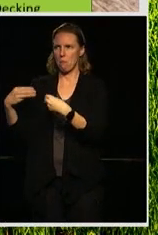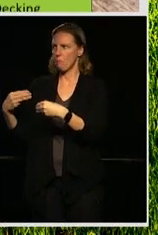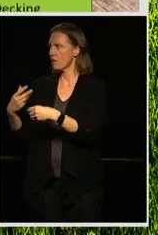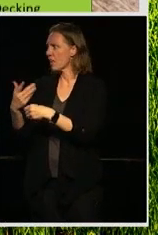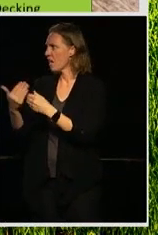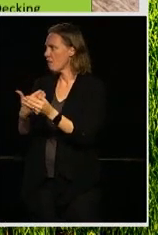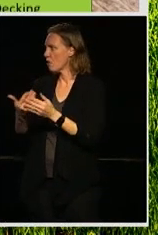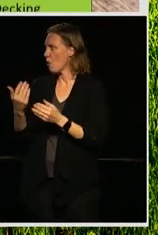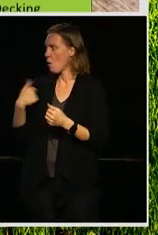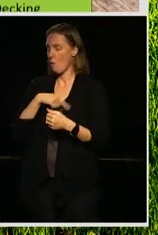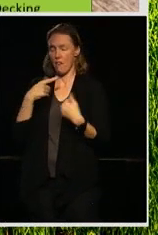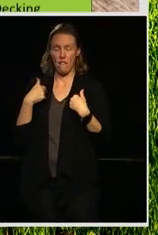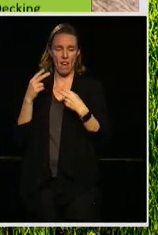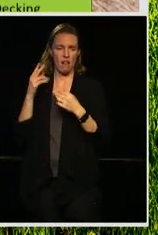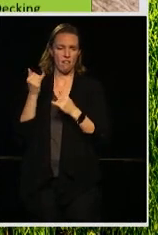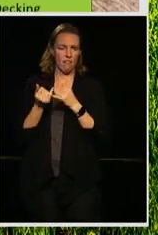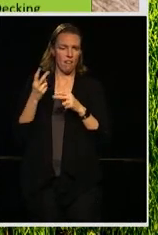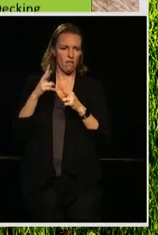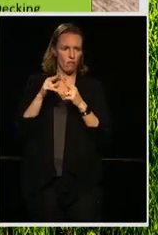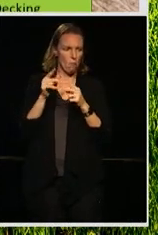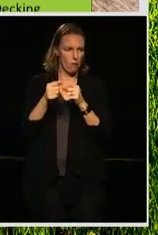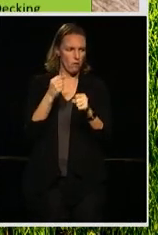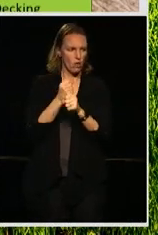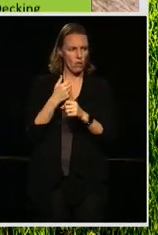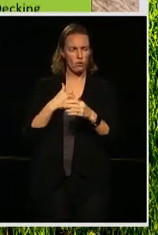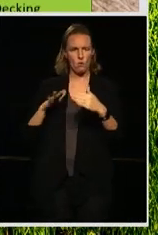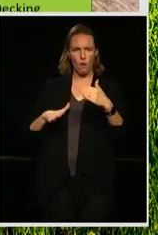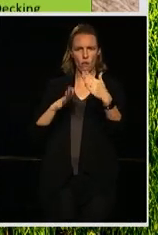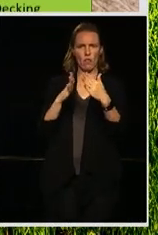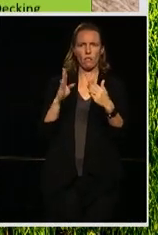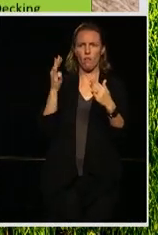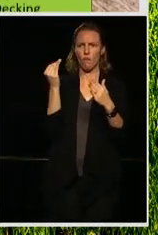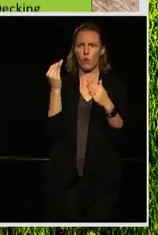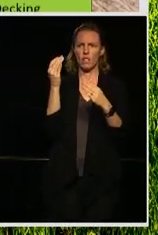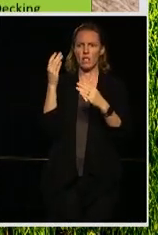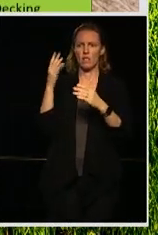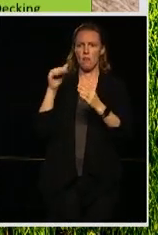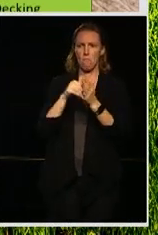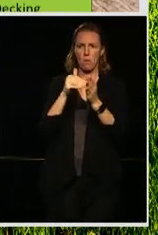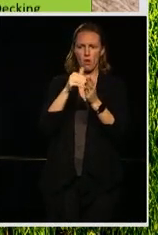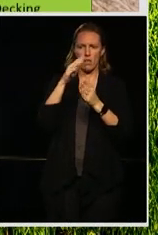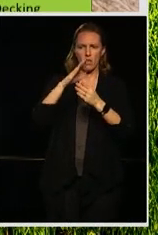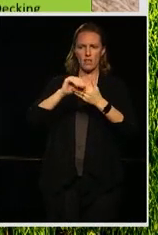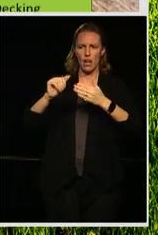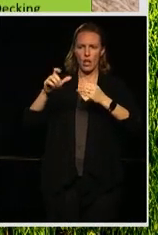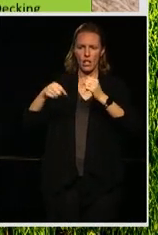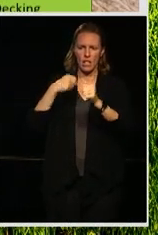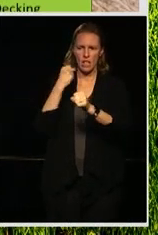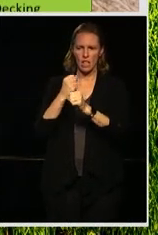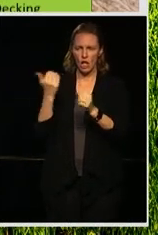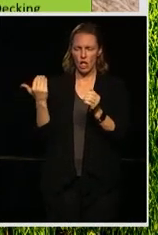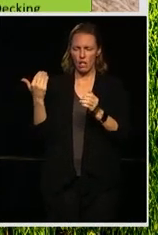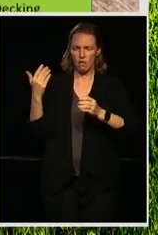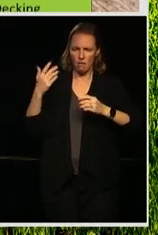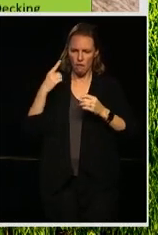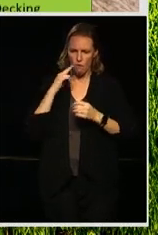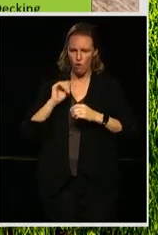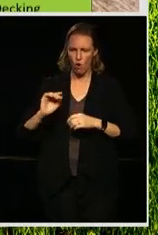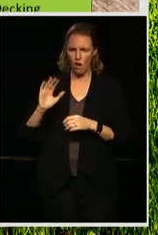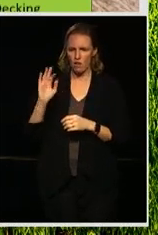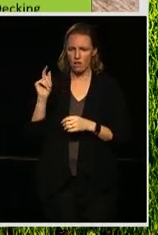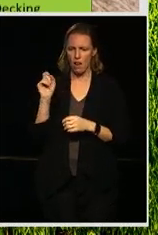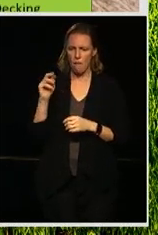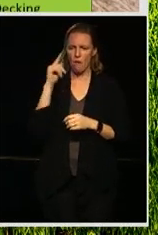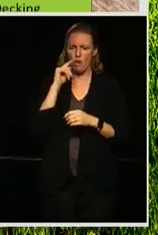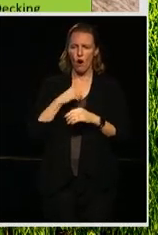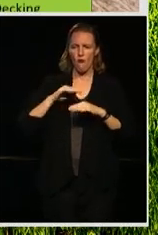last couple of years, to address the $14 billion a year TAM in the United States for our flooring,